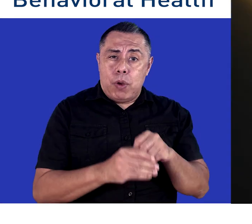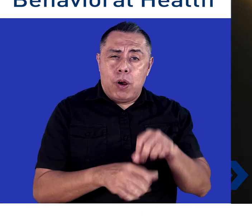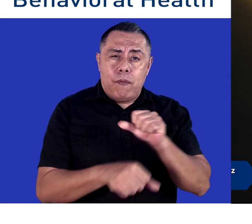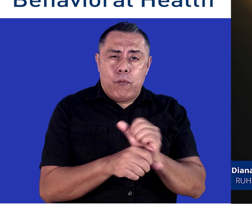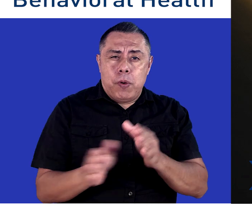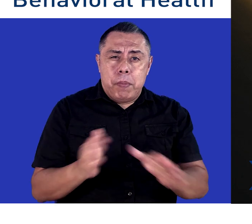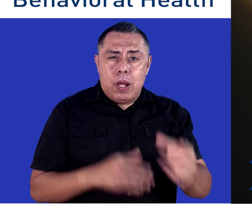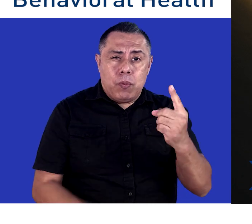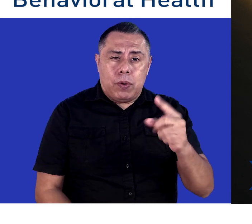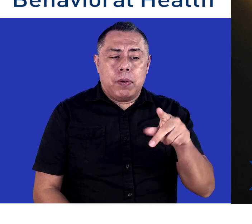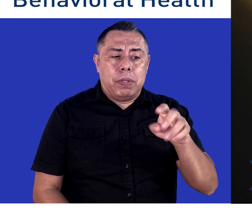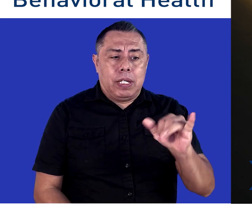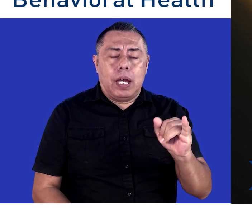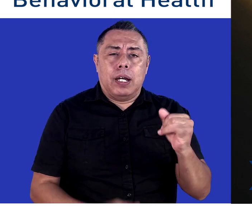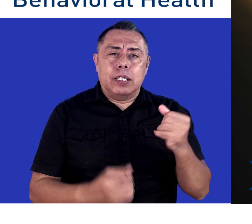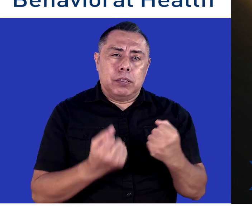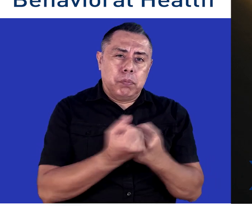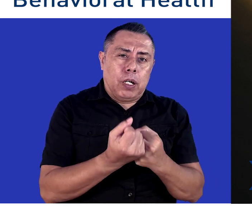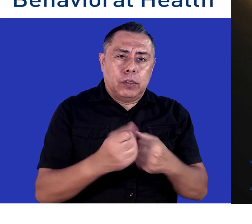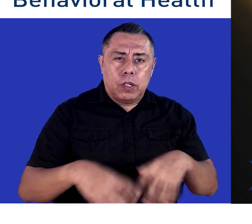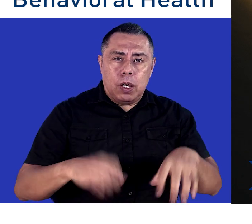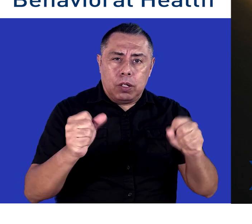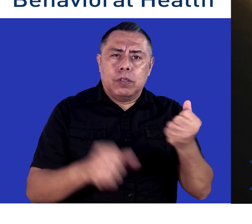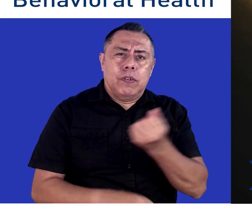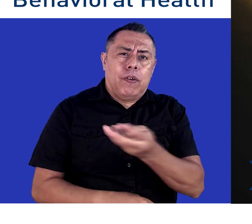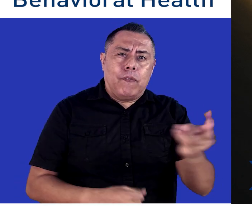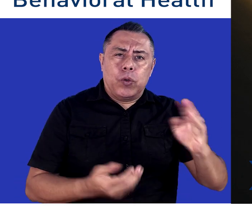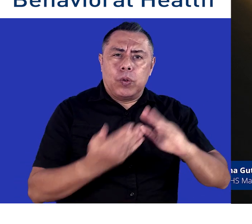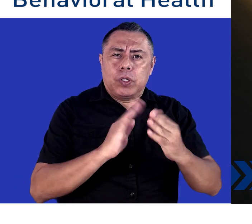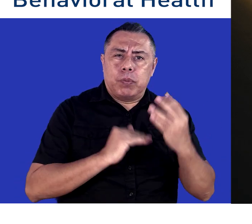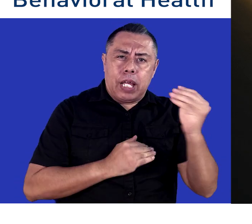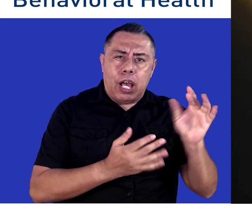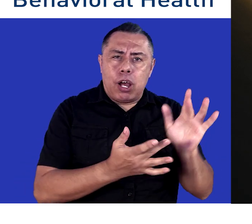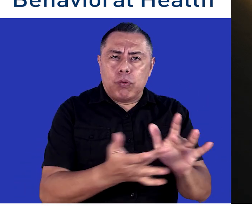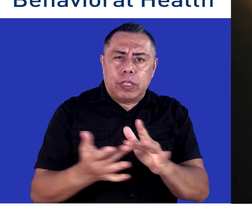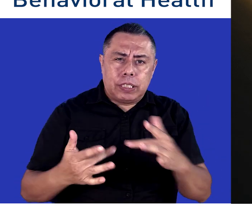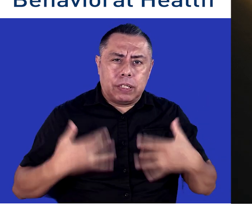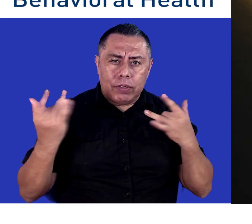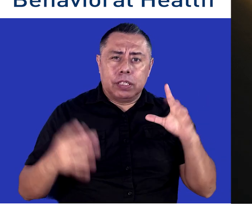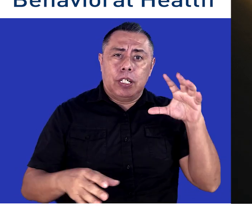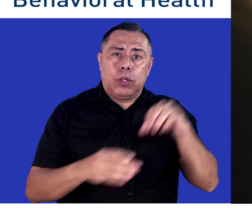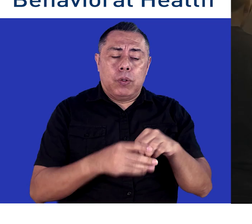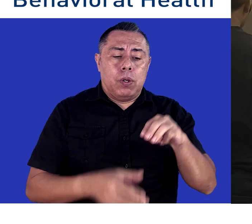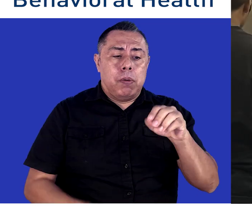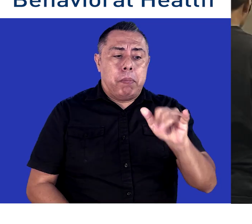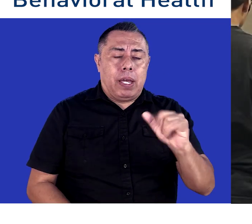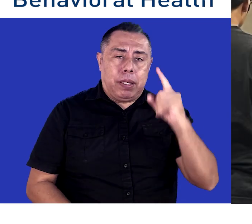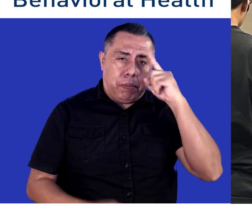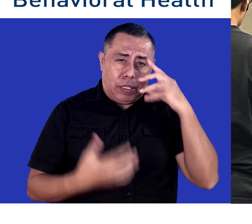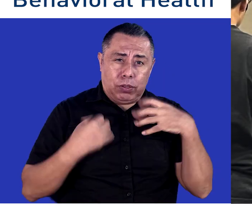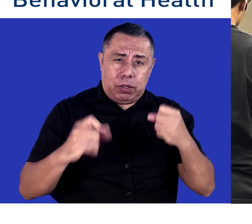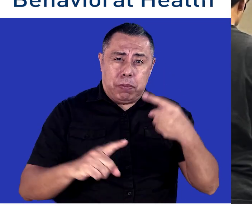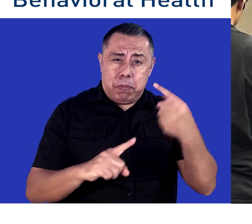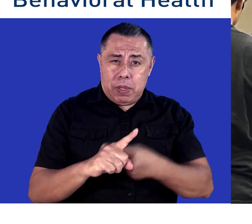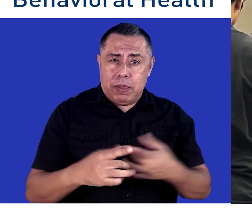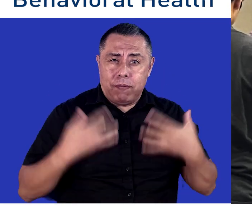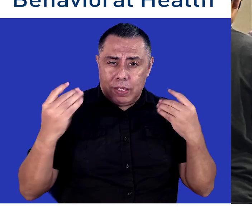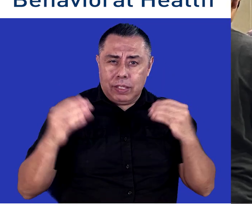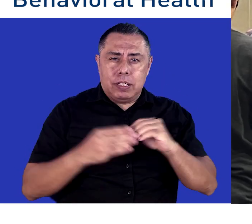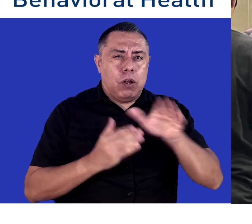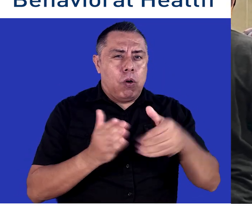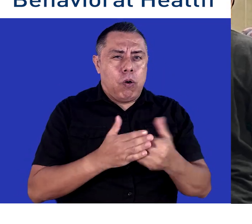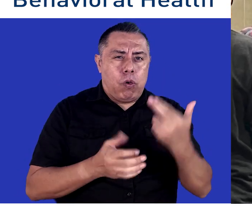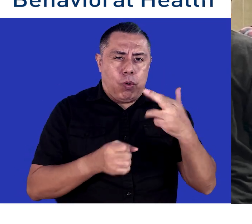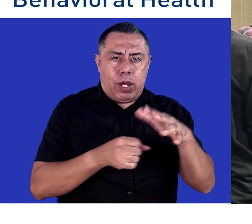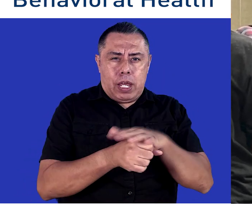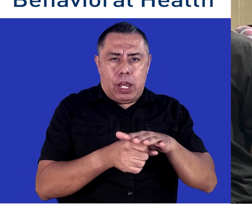As part of Work Plan 1, PEI sponsored or hosted several community outreach and engagement events that included May's Mental Health Month events were held